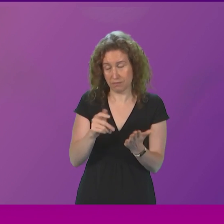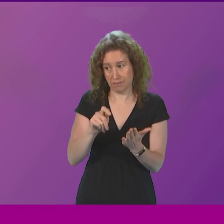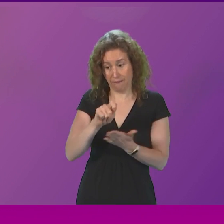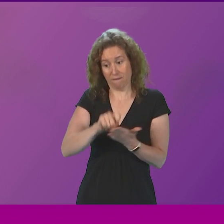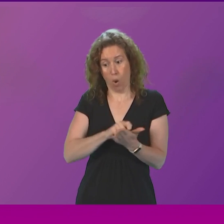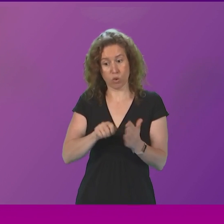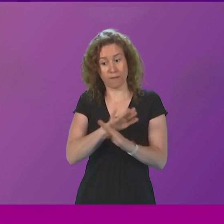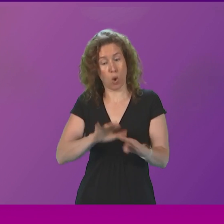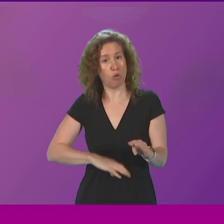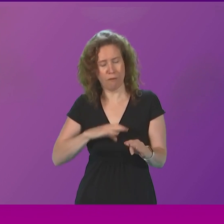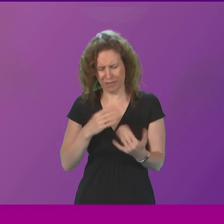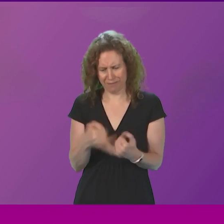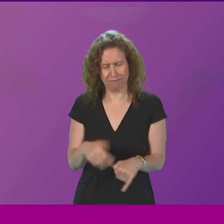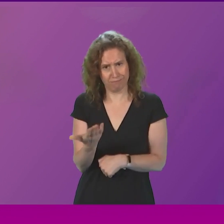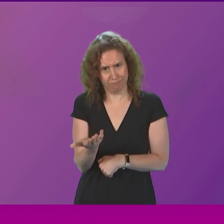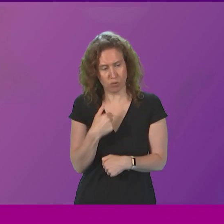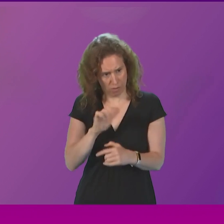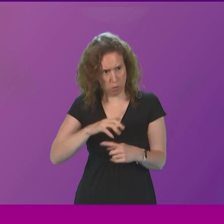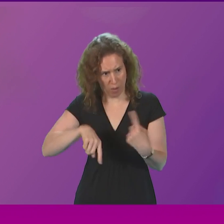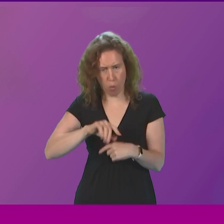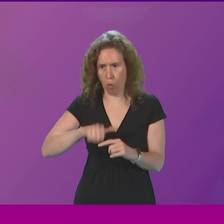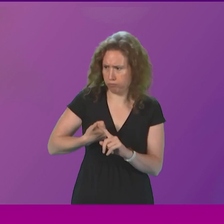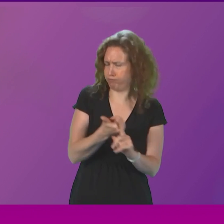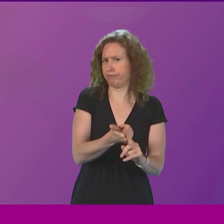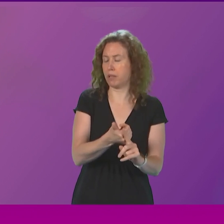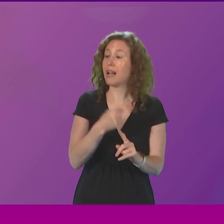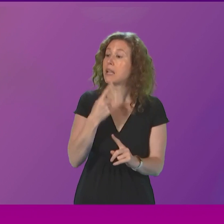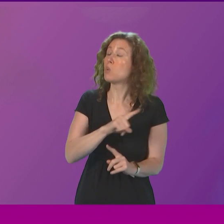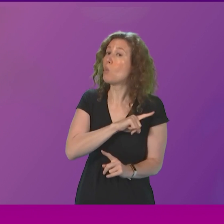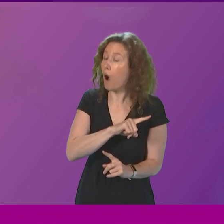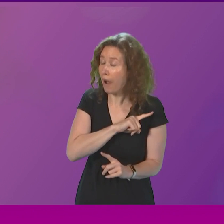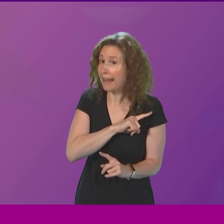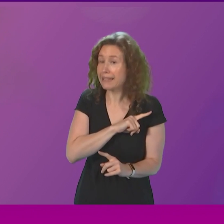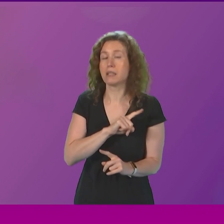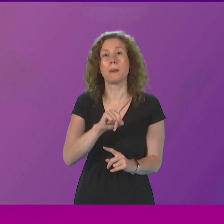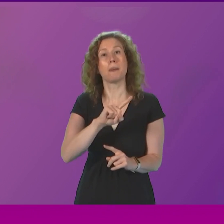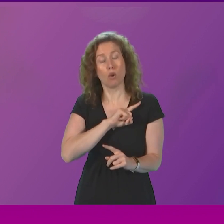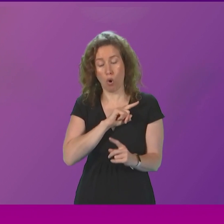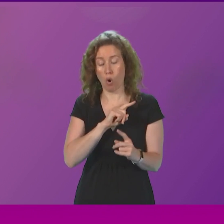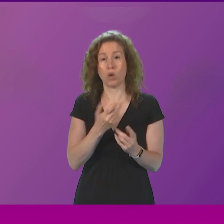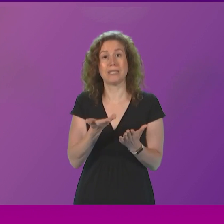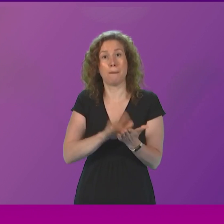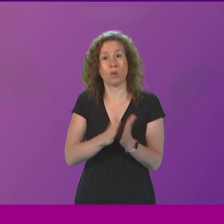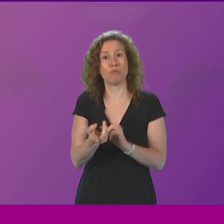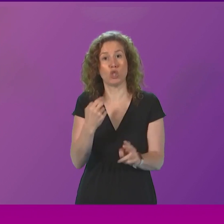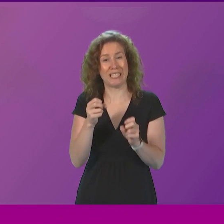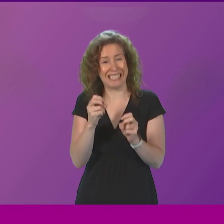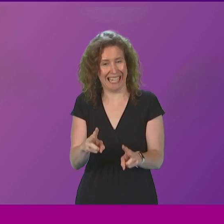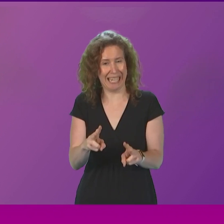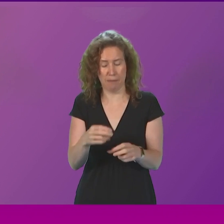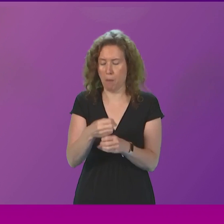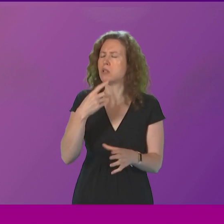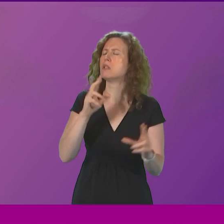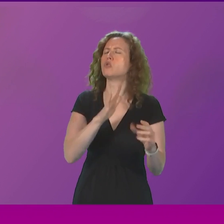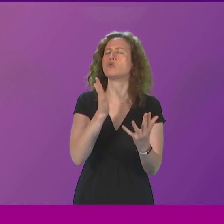of no confidence. And I'll tell you why they did that, Presiding Officer. They did that because the deposit return scheme was not